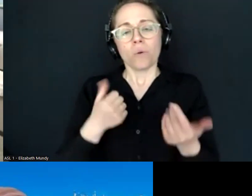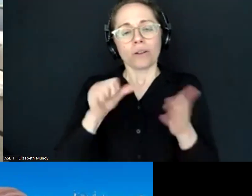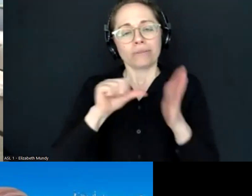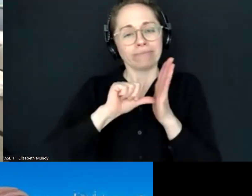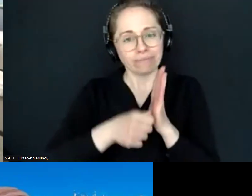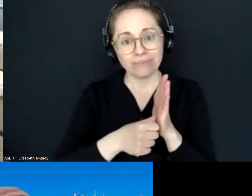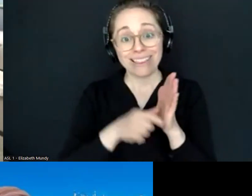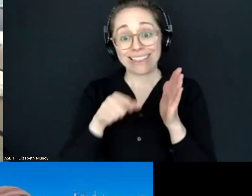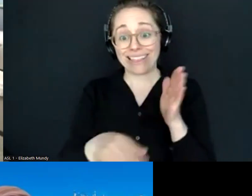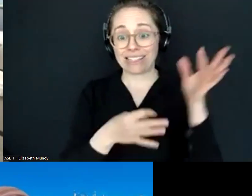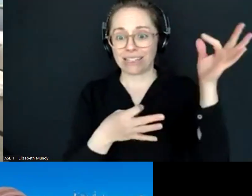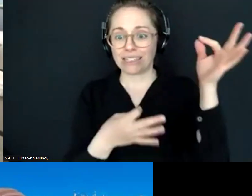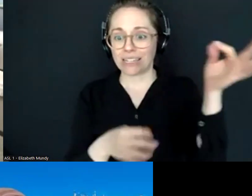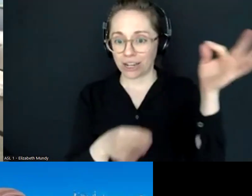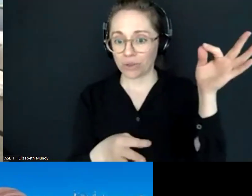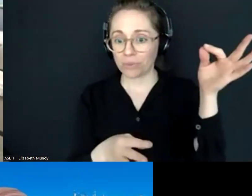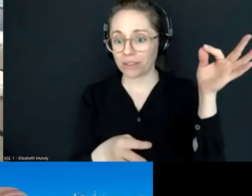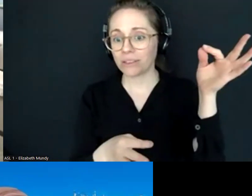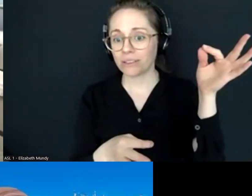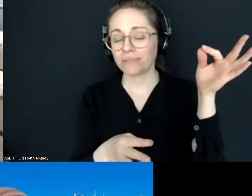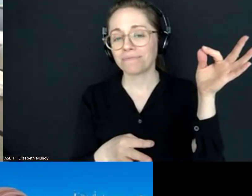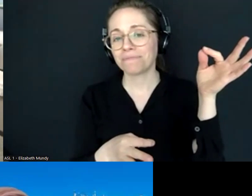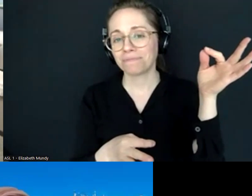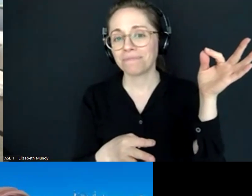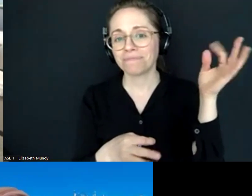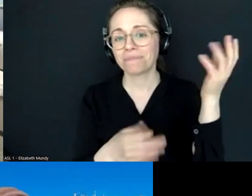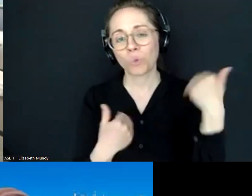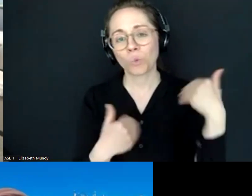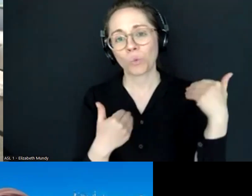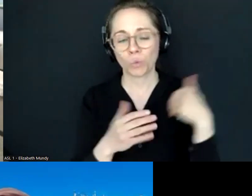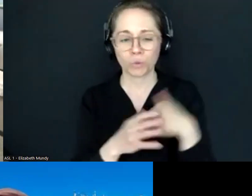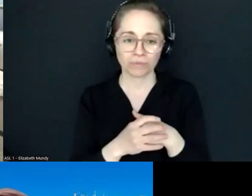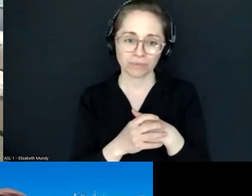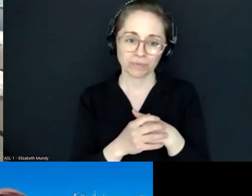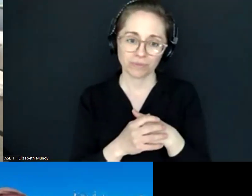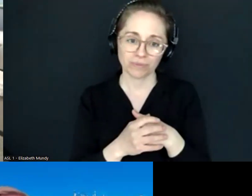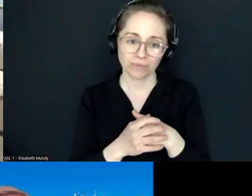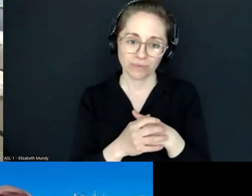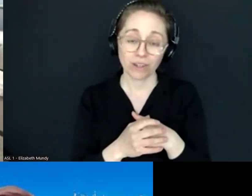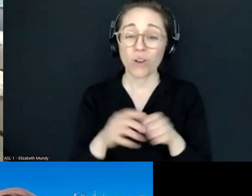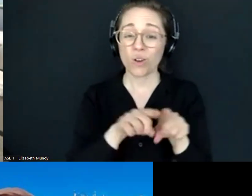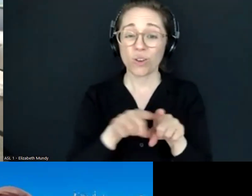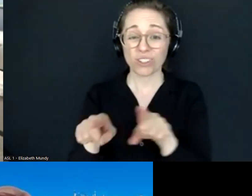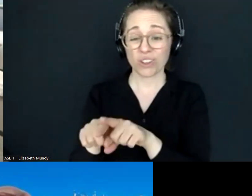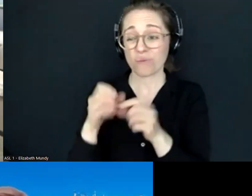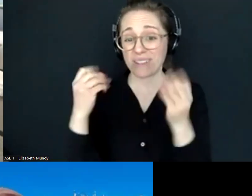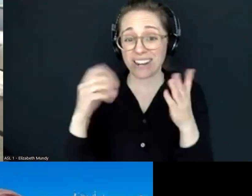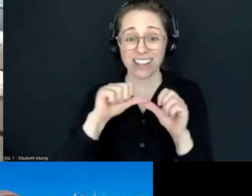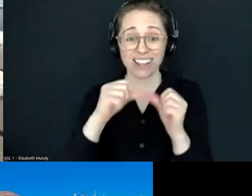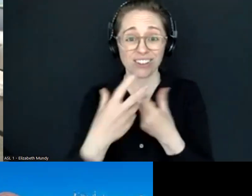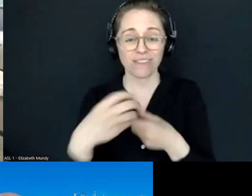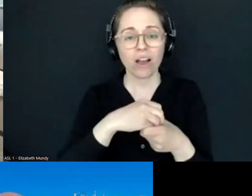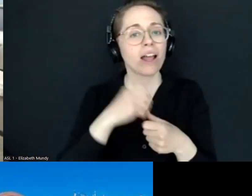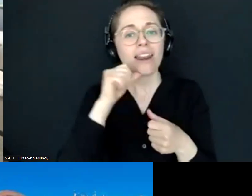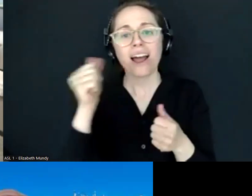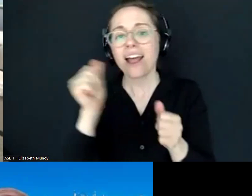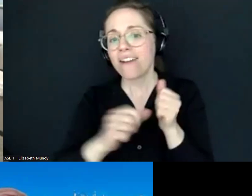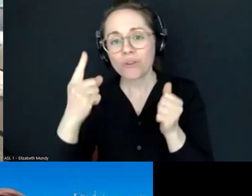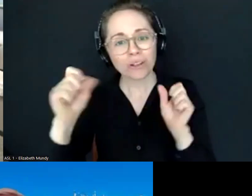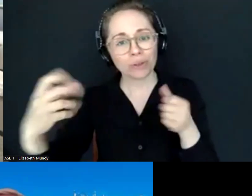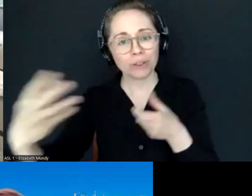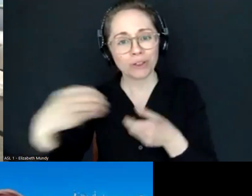to have Marco representing the agency. We had Secretary Moss, but not everyone can be present for the impact committee,